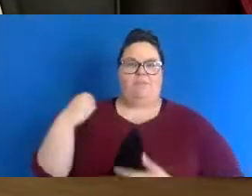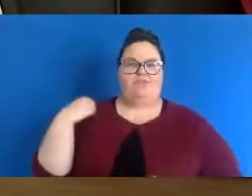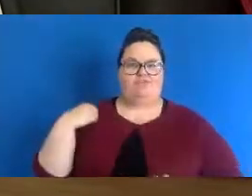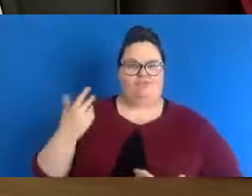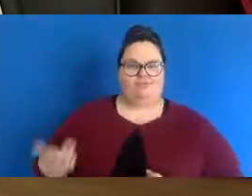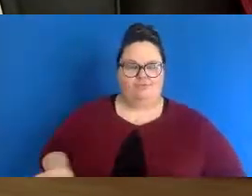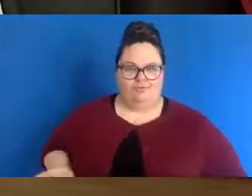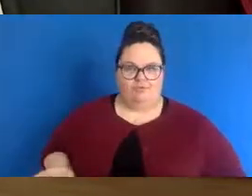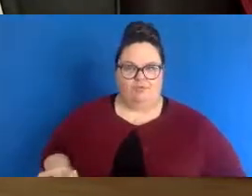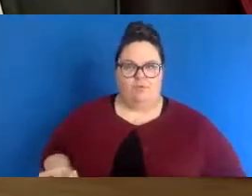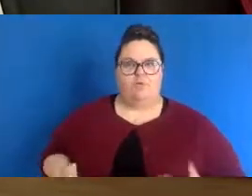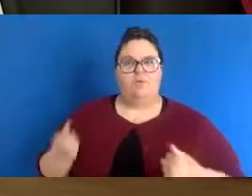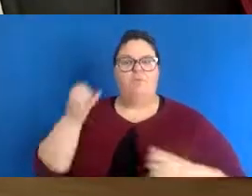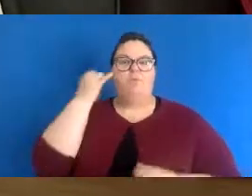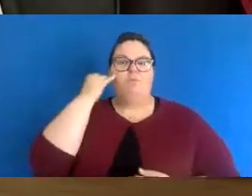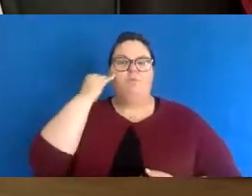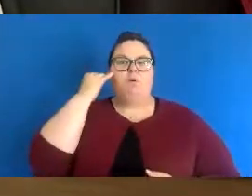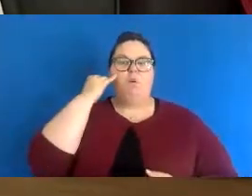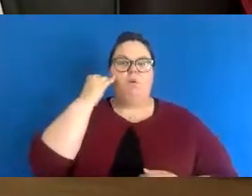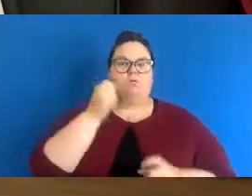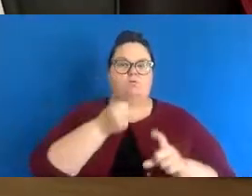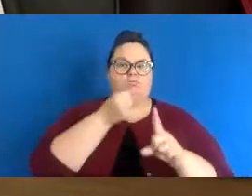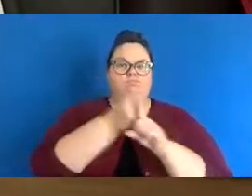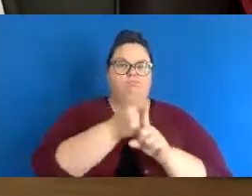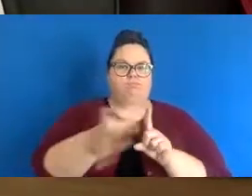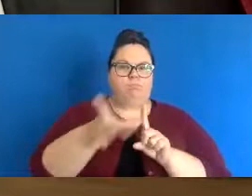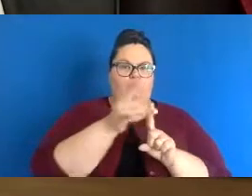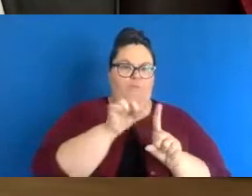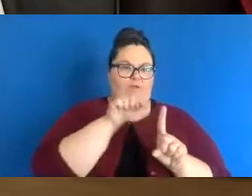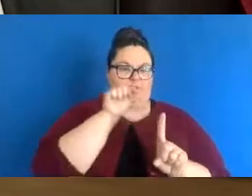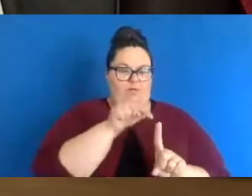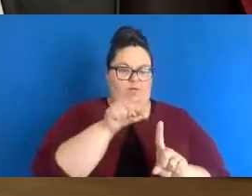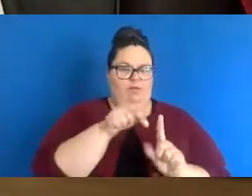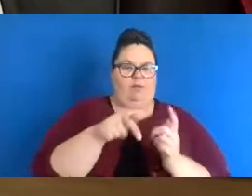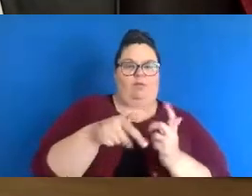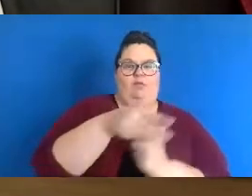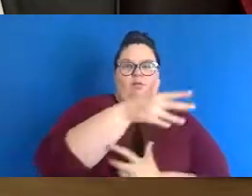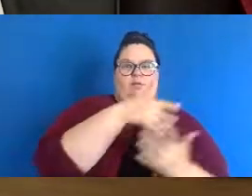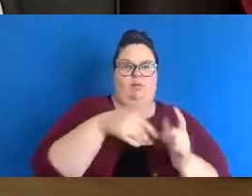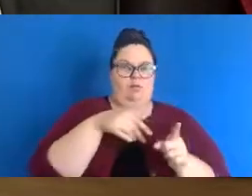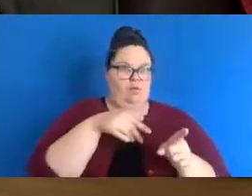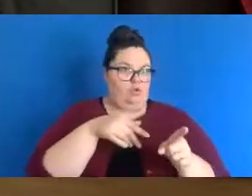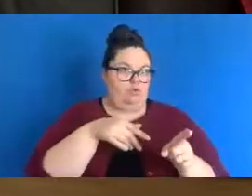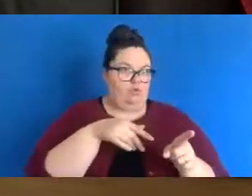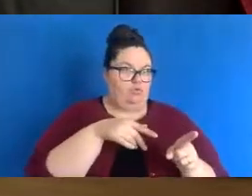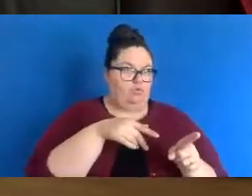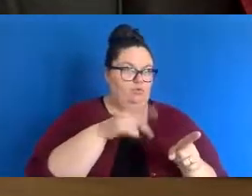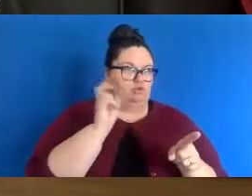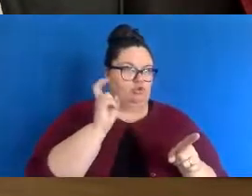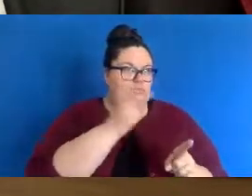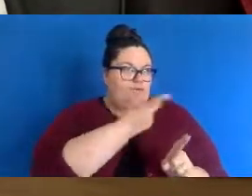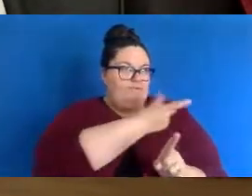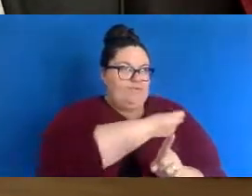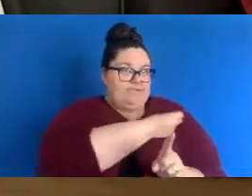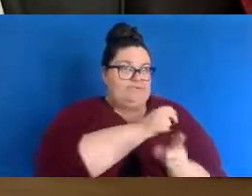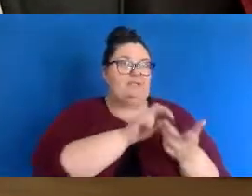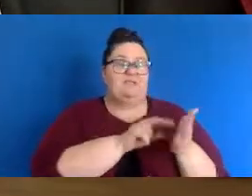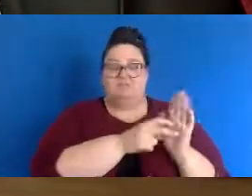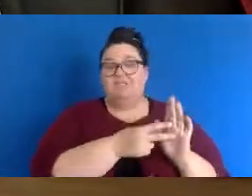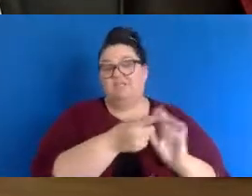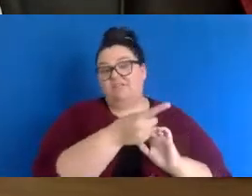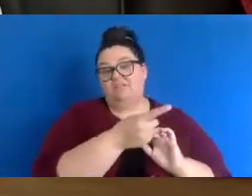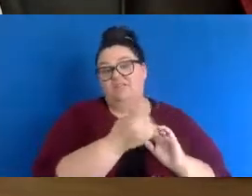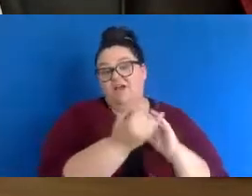there is a positive COVID-19 patient who has close contacts who are not vaccinated, most likely that would